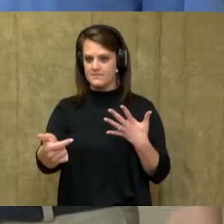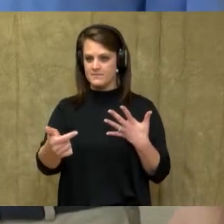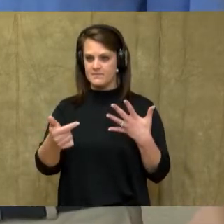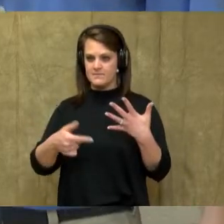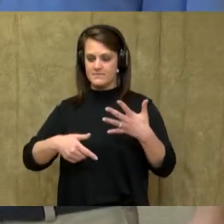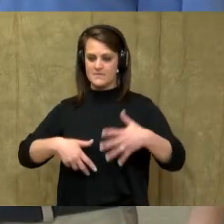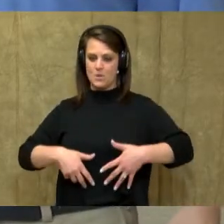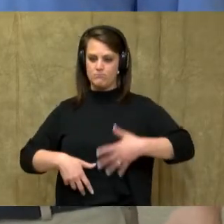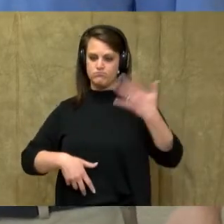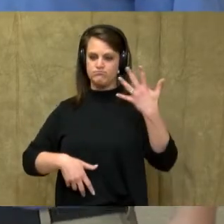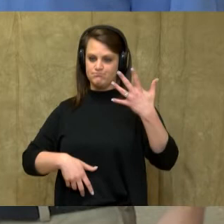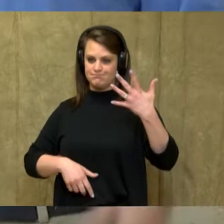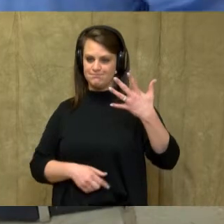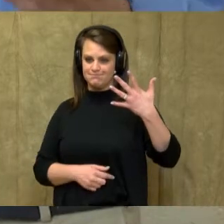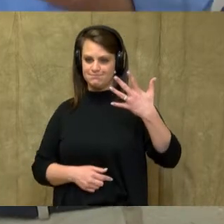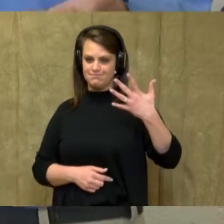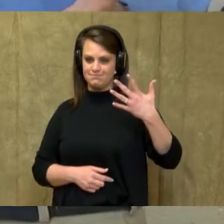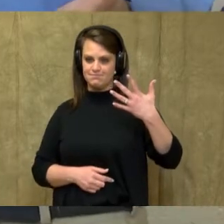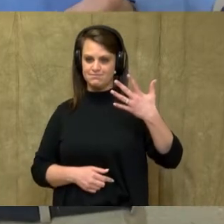Throw your staff up.